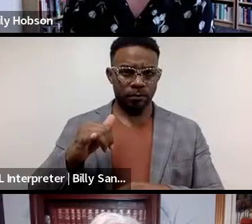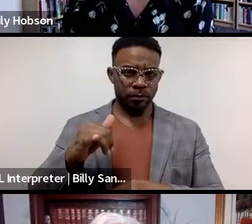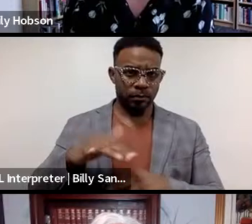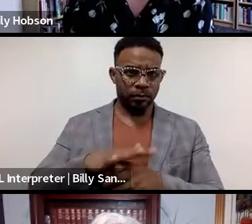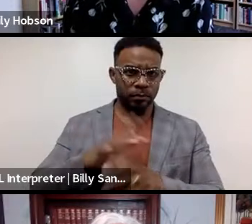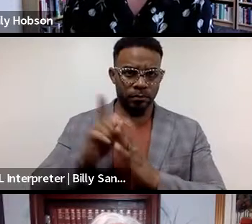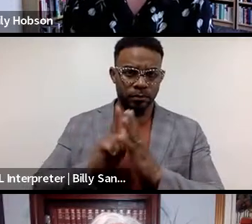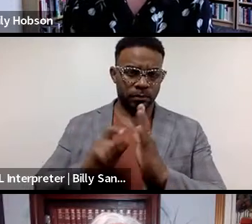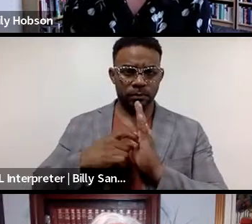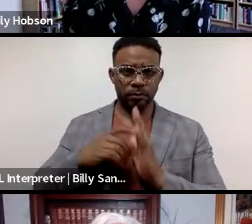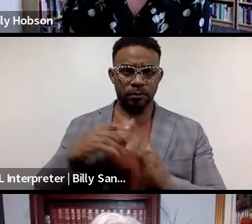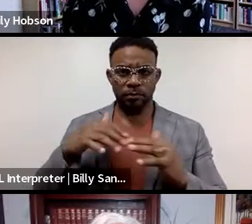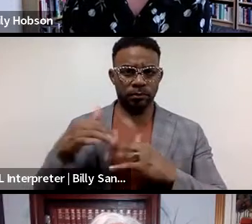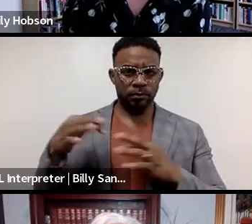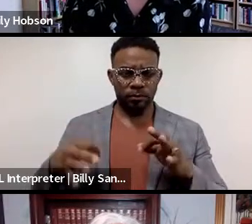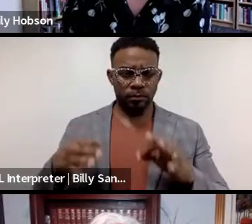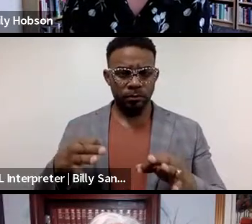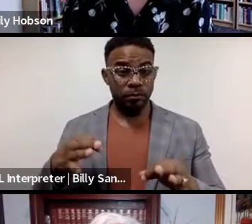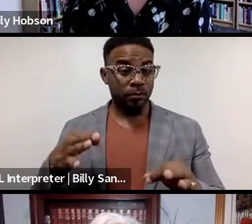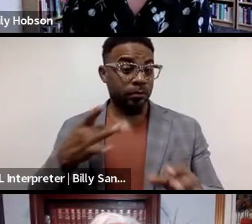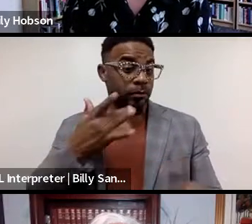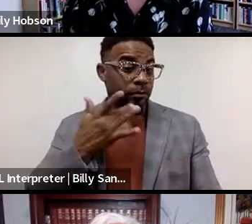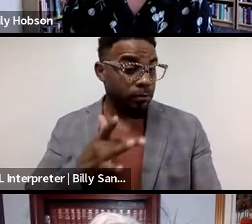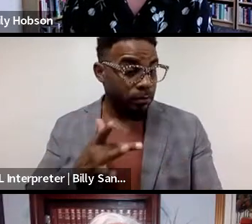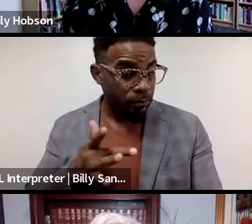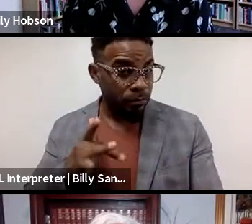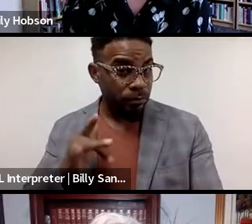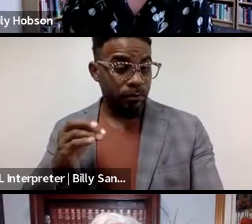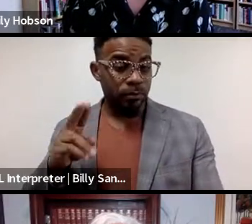of the Warren Court. Fortunately,